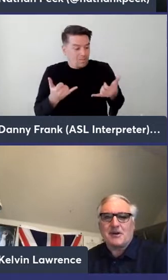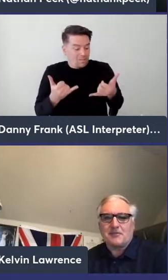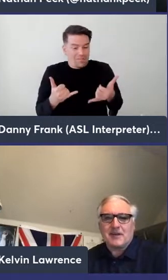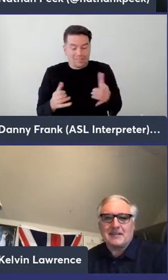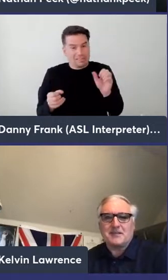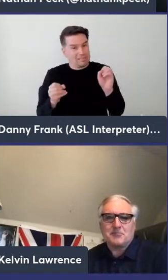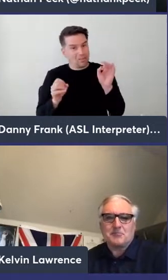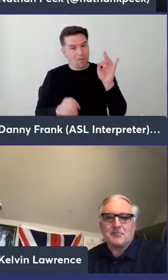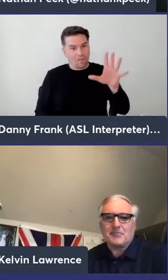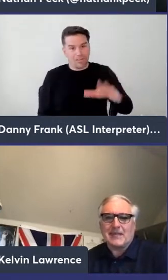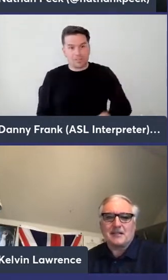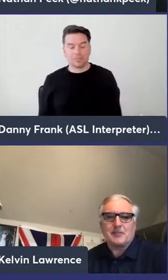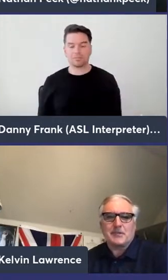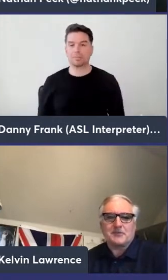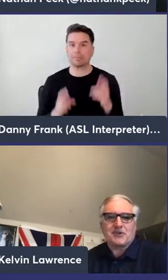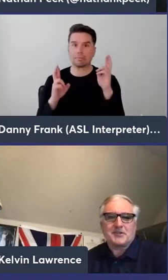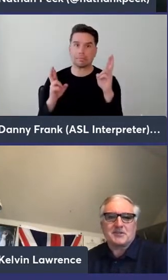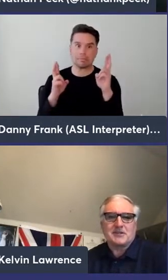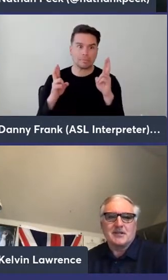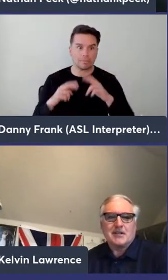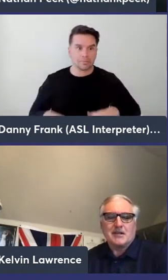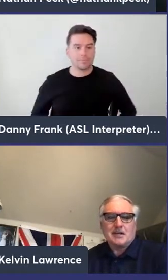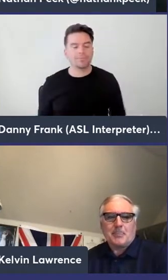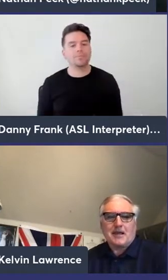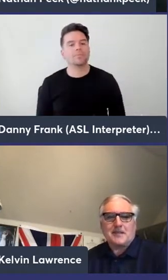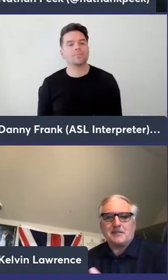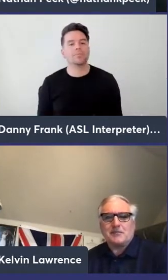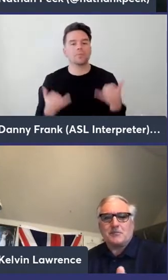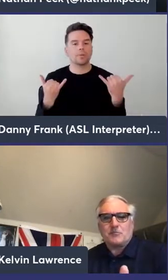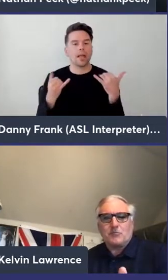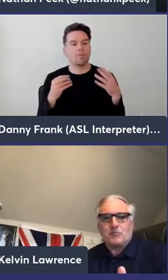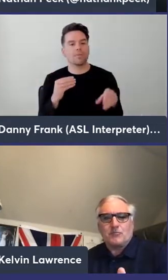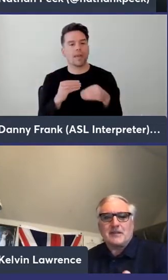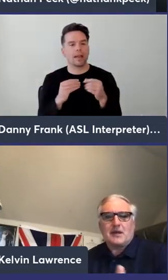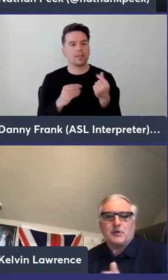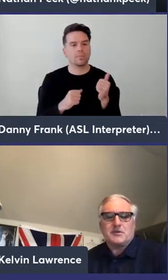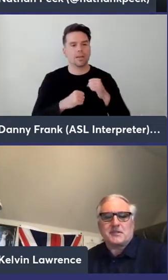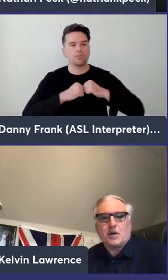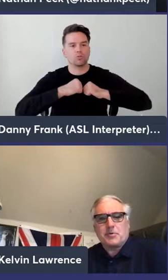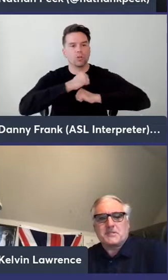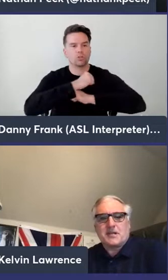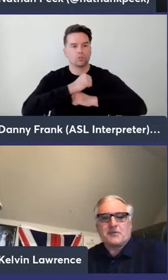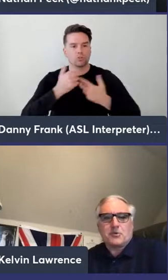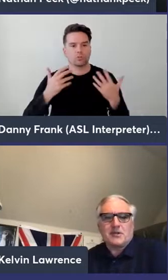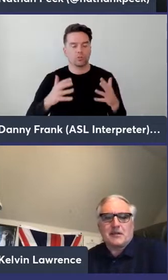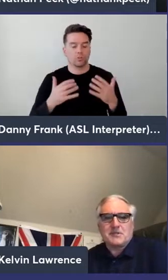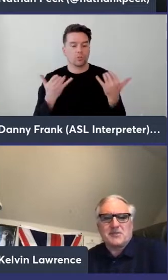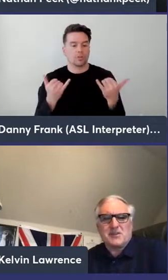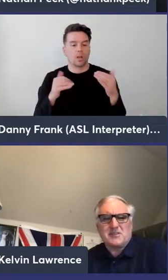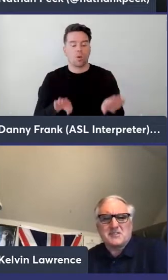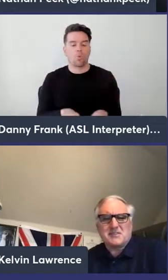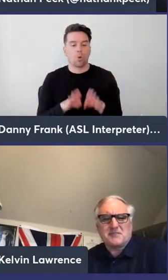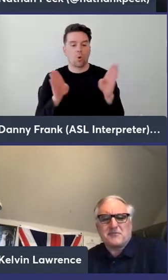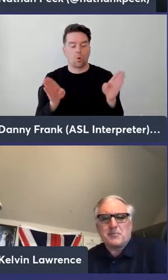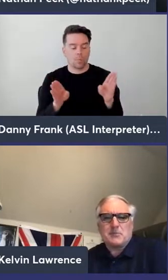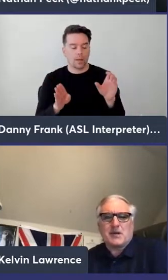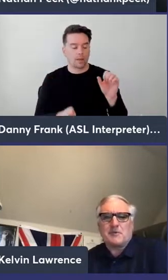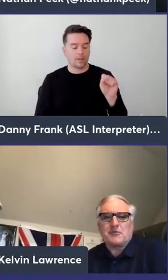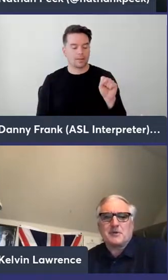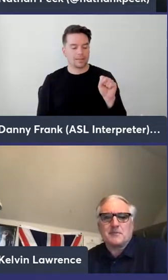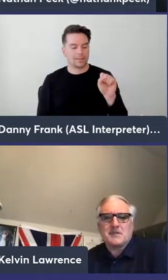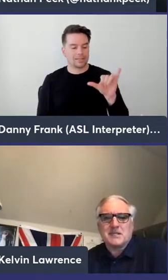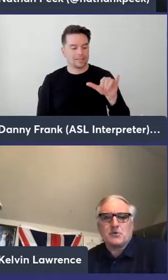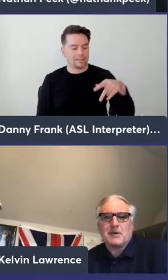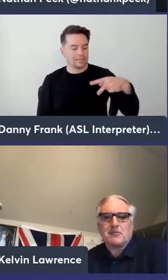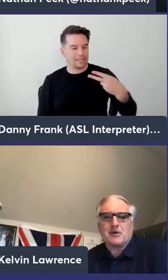empty graph, added that little bit of structure. And then right now we're using the Open Cipher query language. And you notice, for people coming